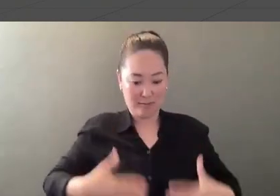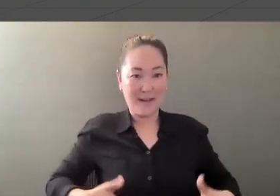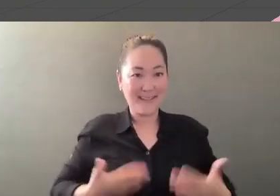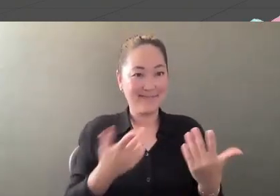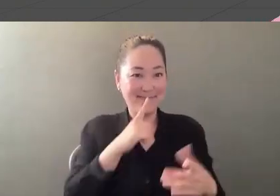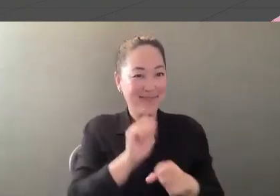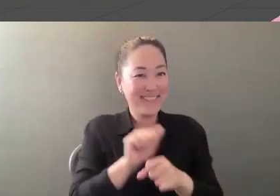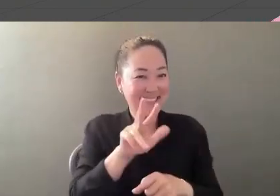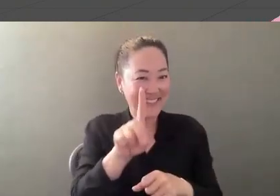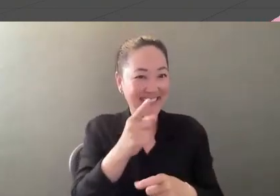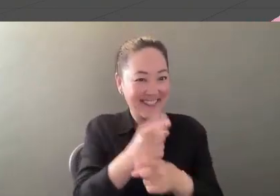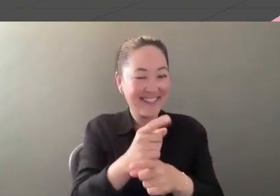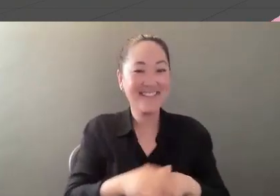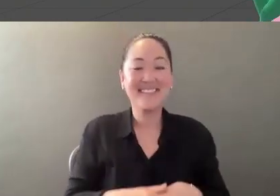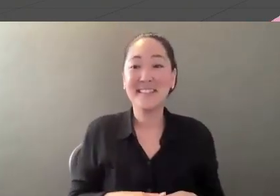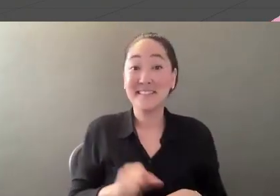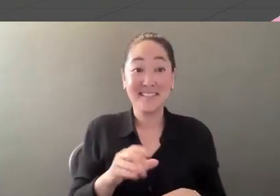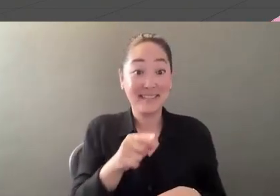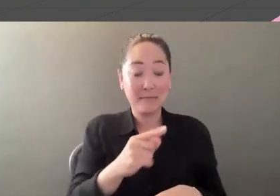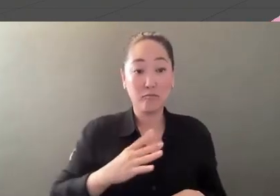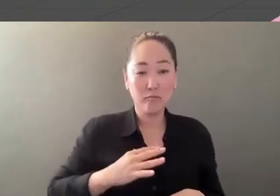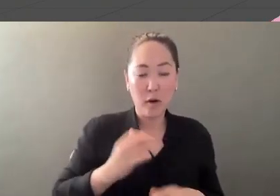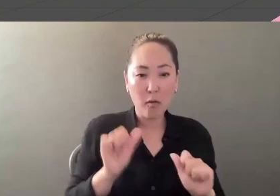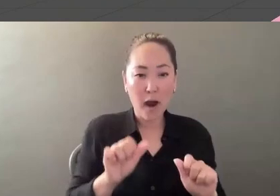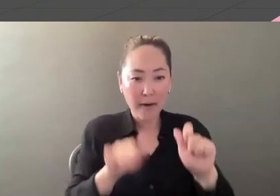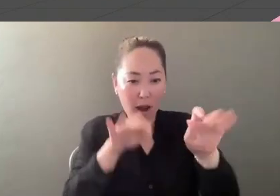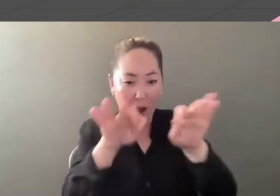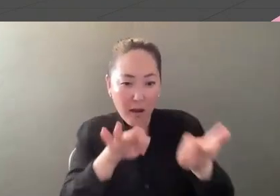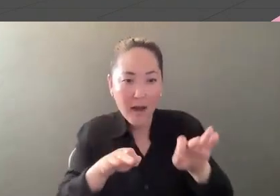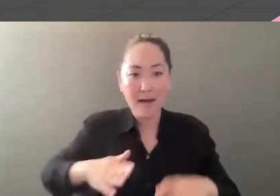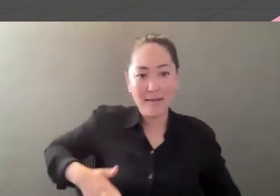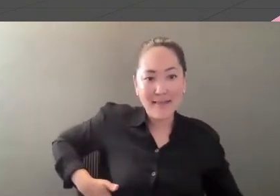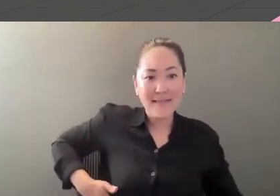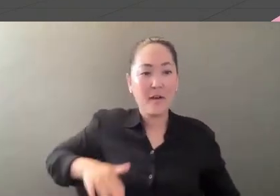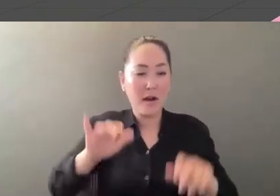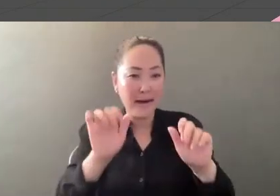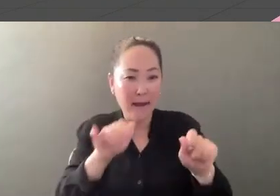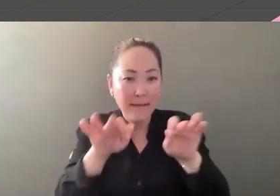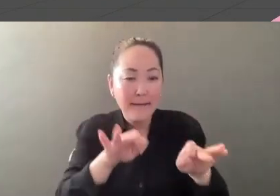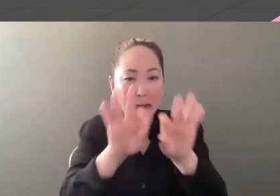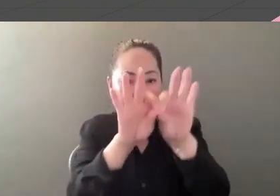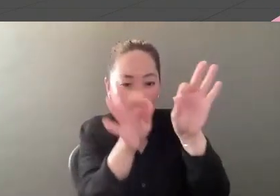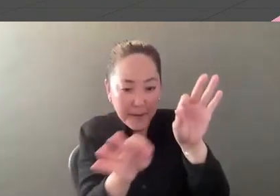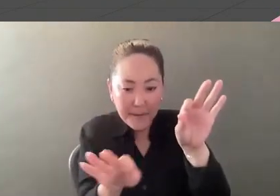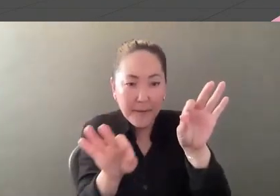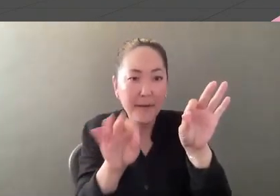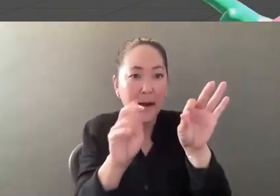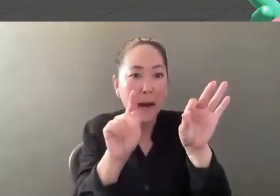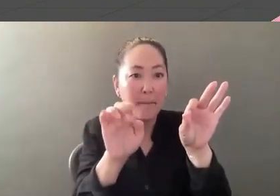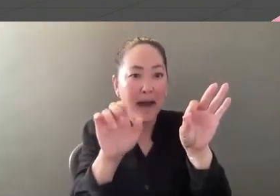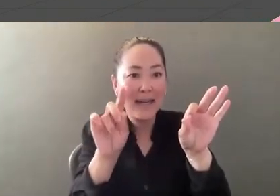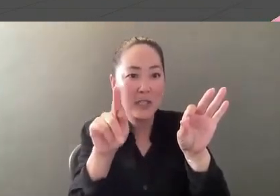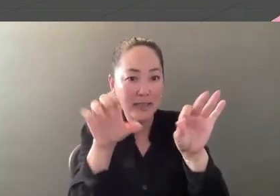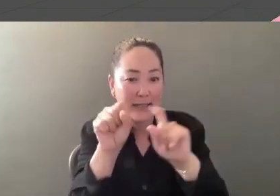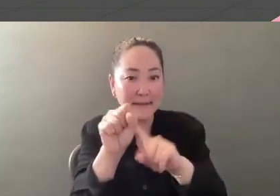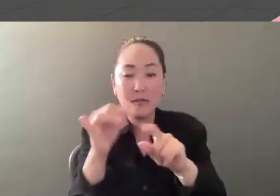find that it's kind of helpful to go through a lot of the anatomy of the liver, of the bile ducts in this environment. So let me just jump into